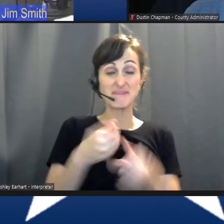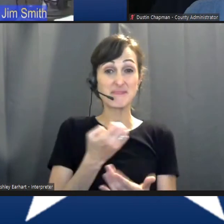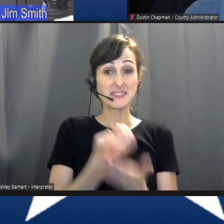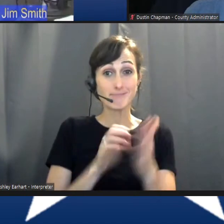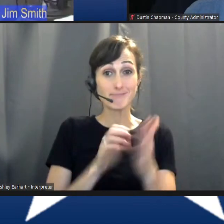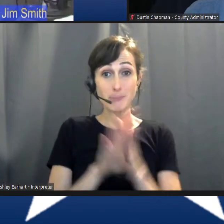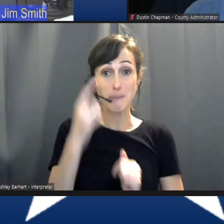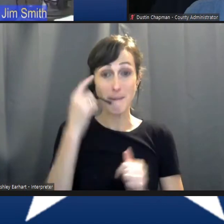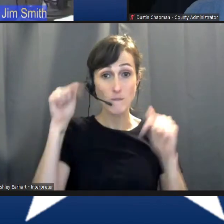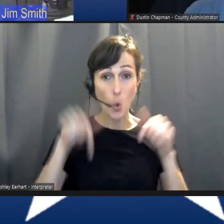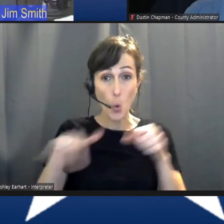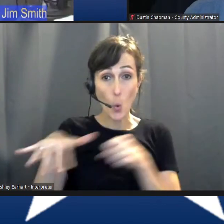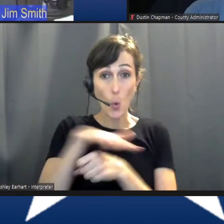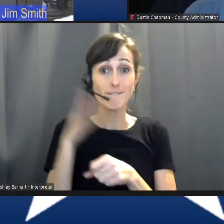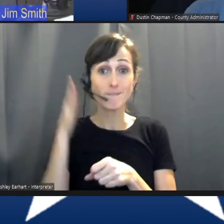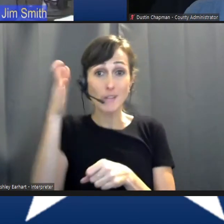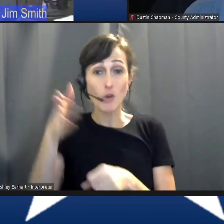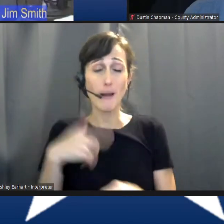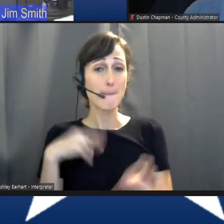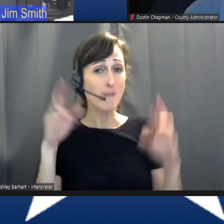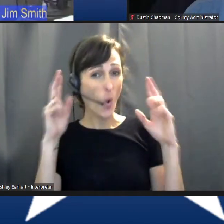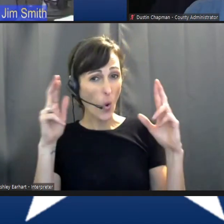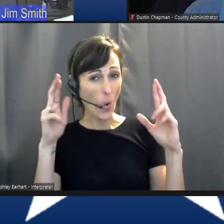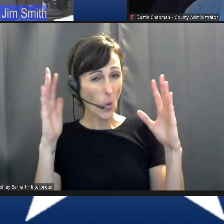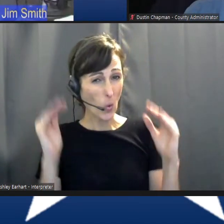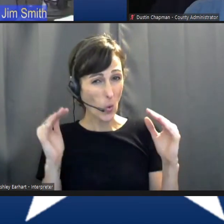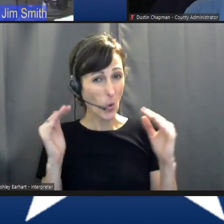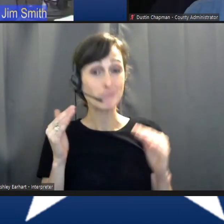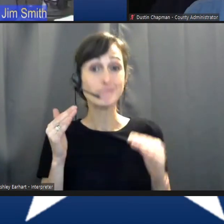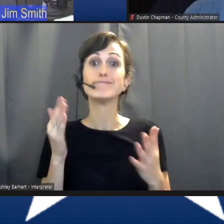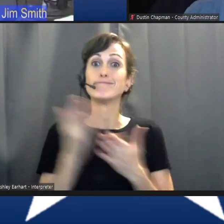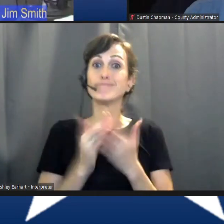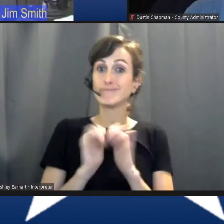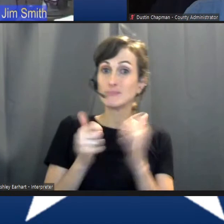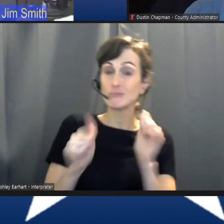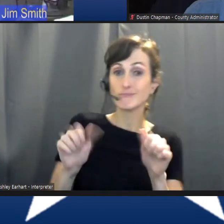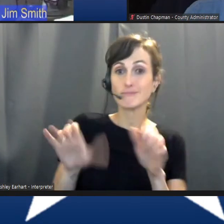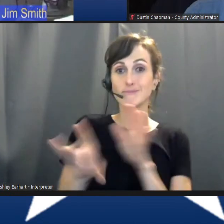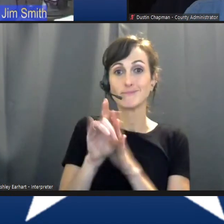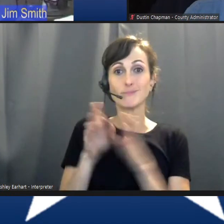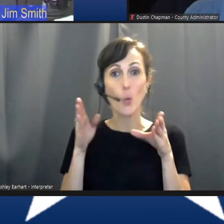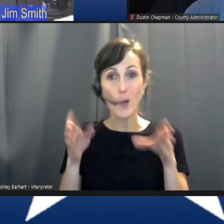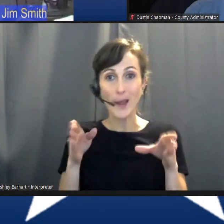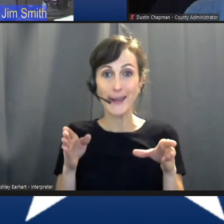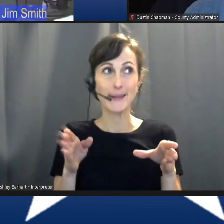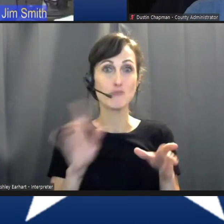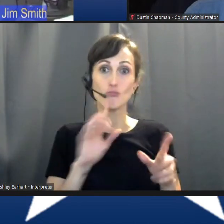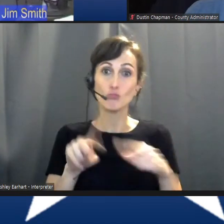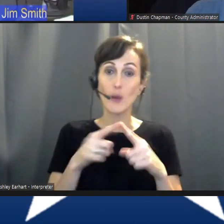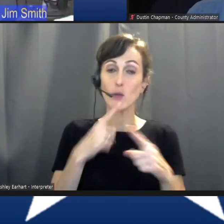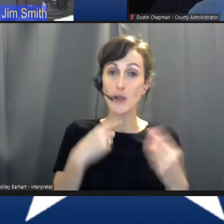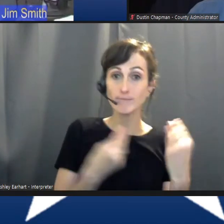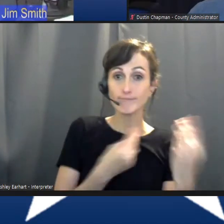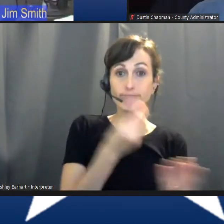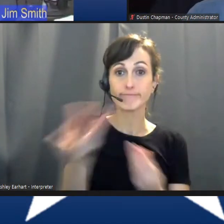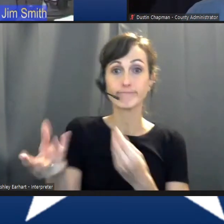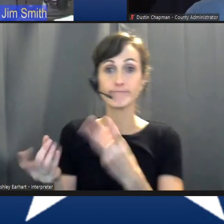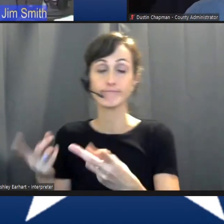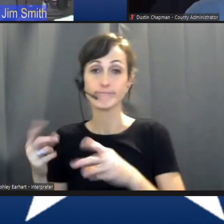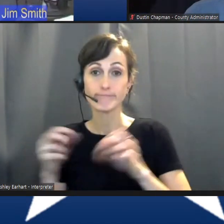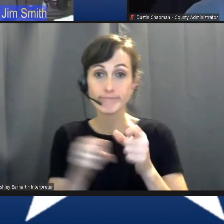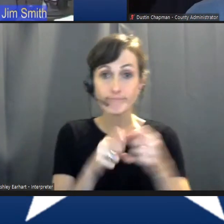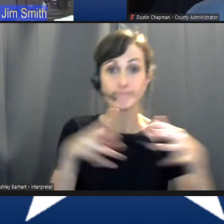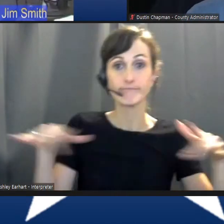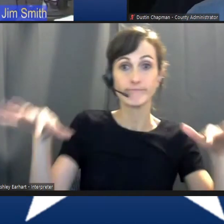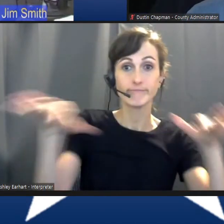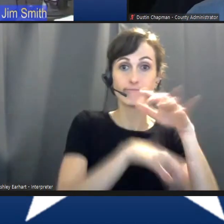future. I'm just hopeful that some way we can find a way to that more money will come back into this fund to look